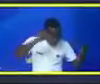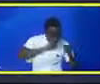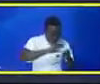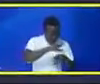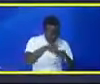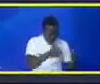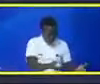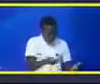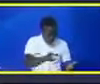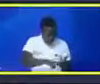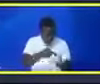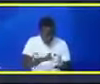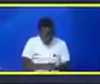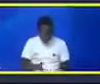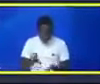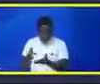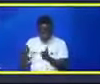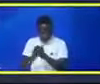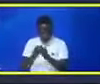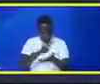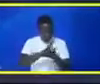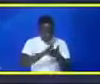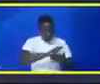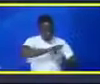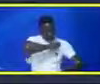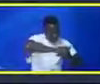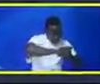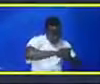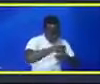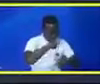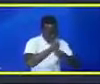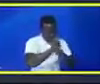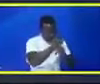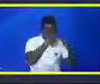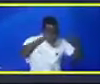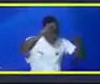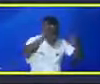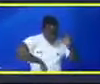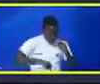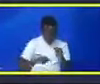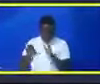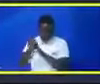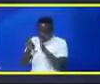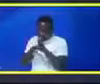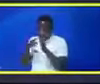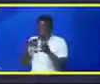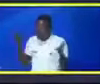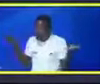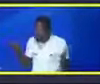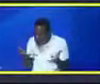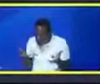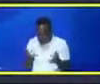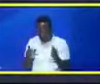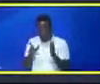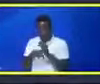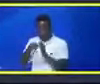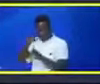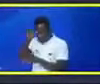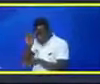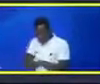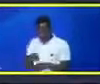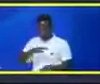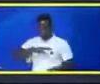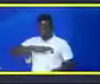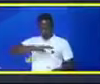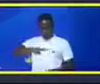that which has become an impedance to their advancement. The Bible says, and this is the confidence